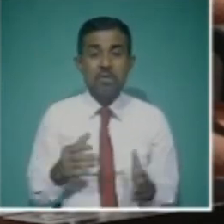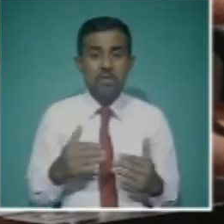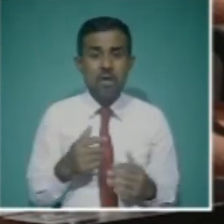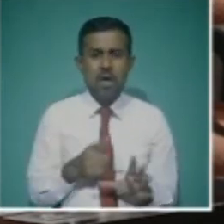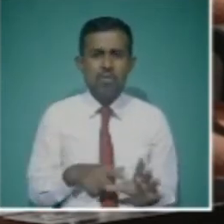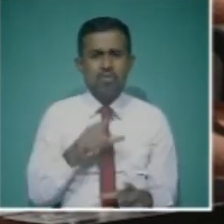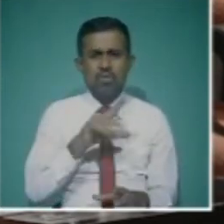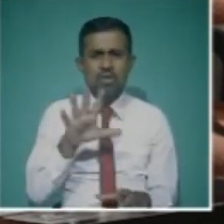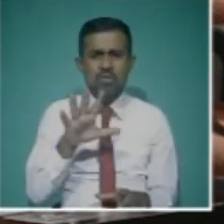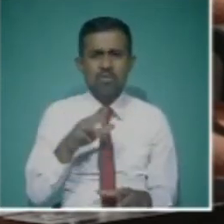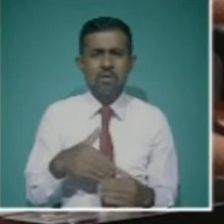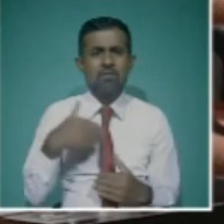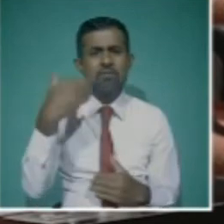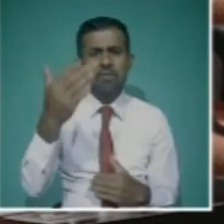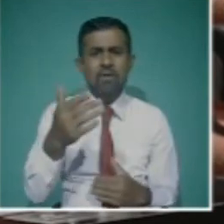so.